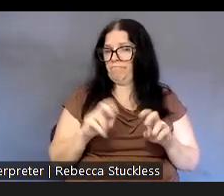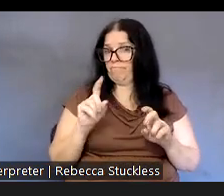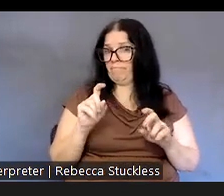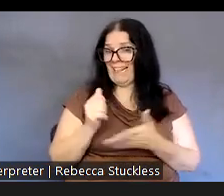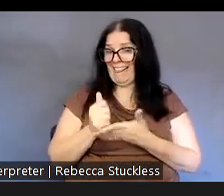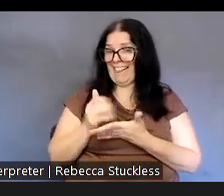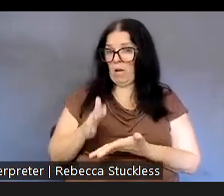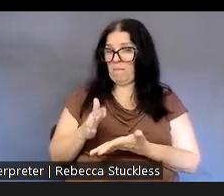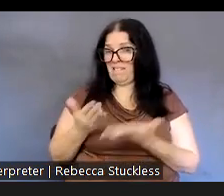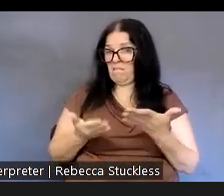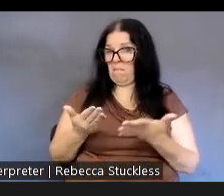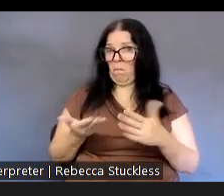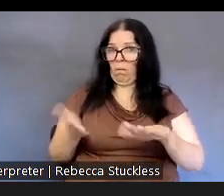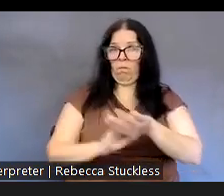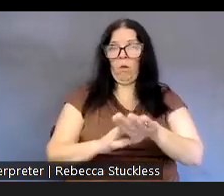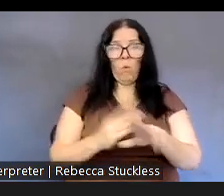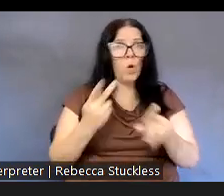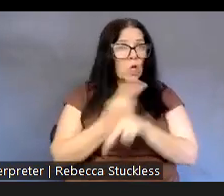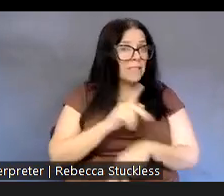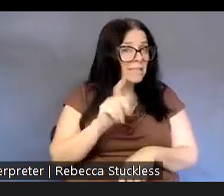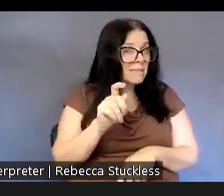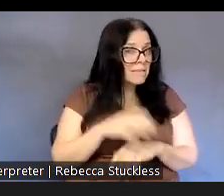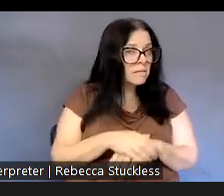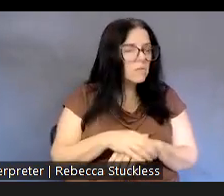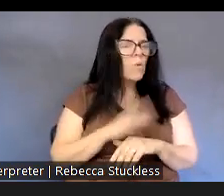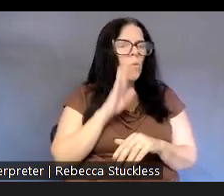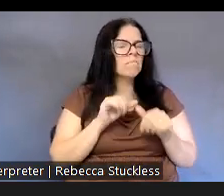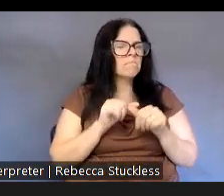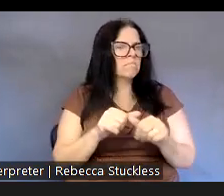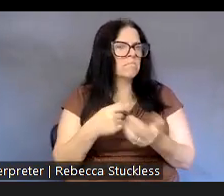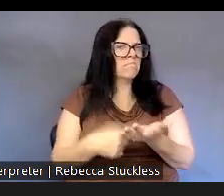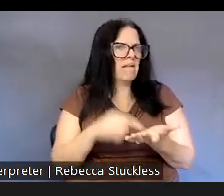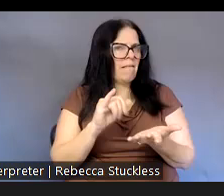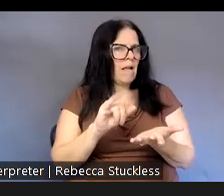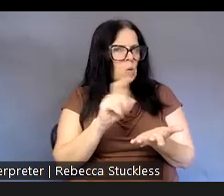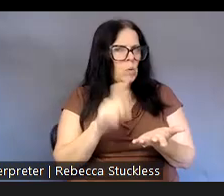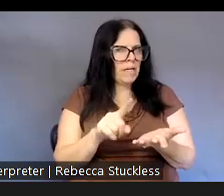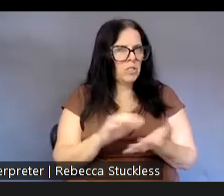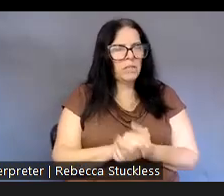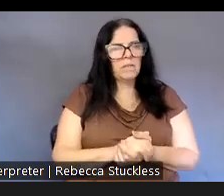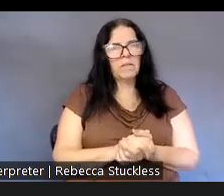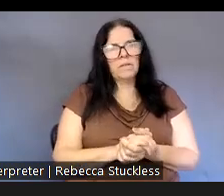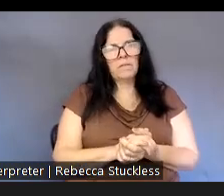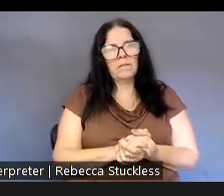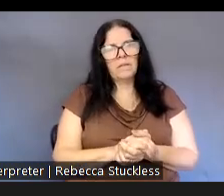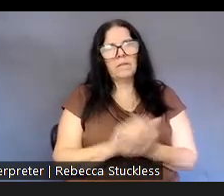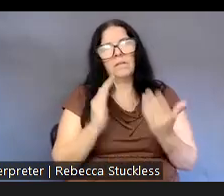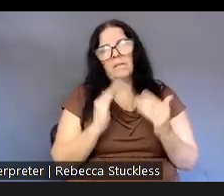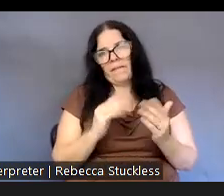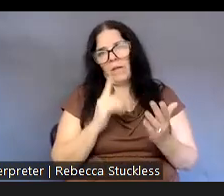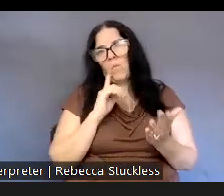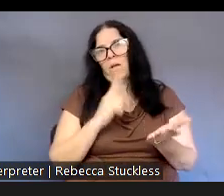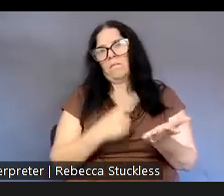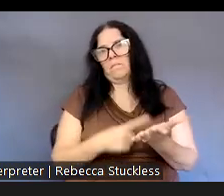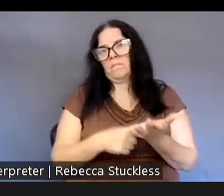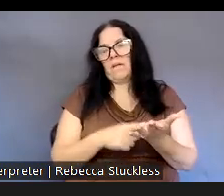worse, which is the question that we'll continue exploring today. And then, of course, we introduce